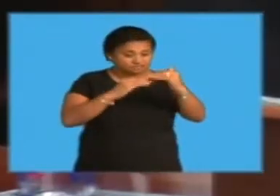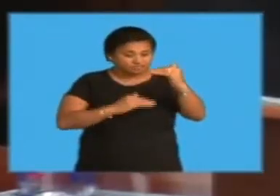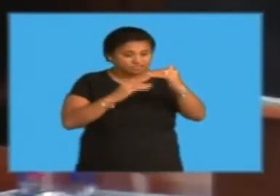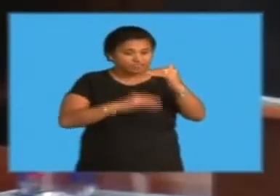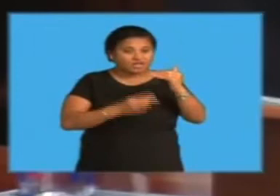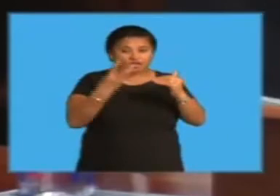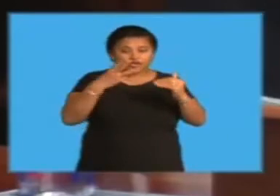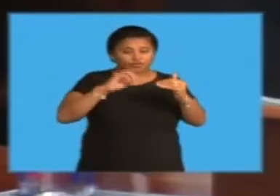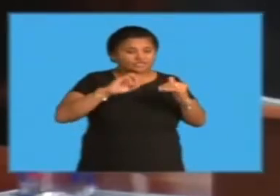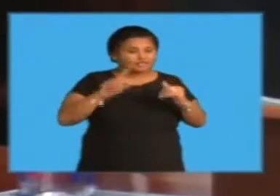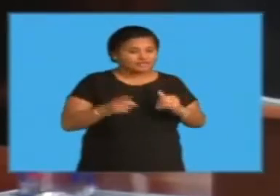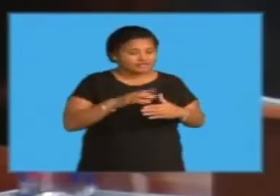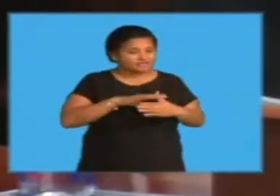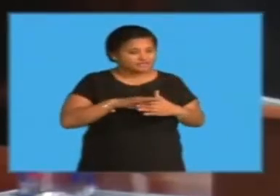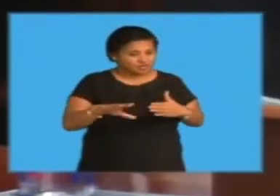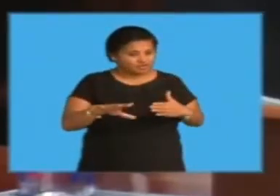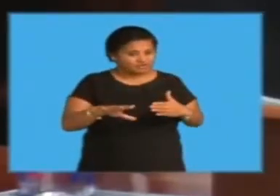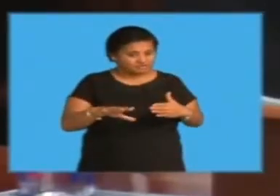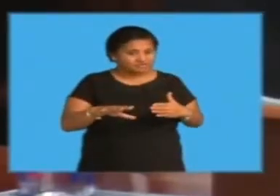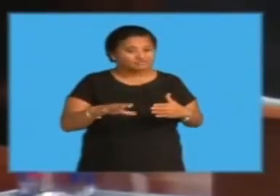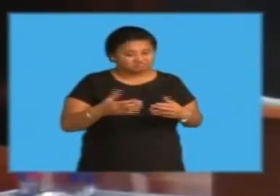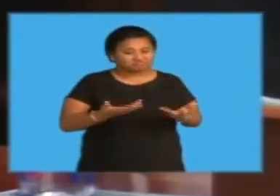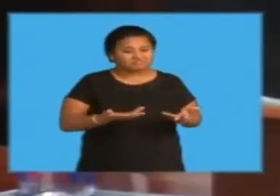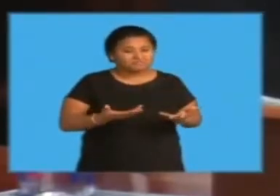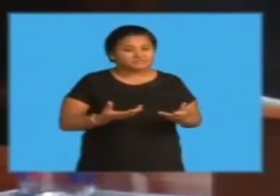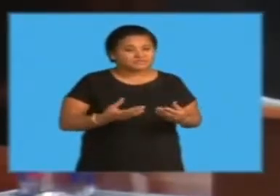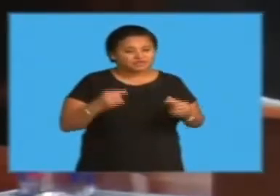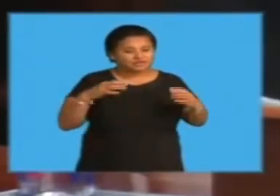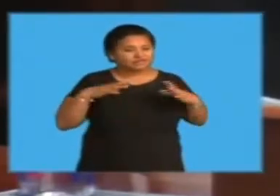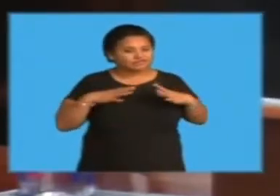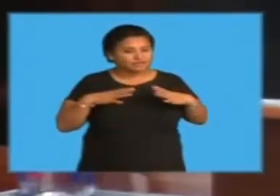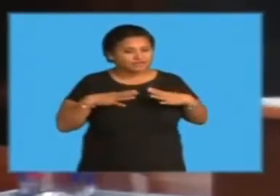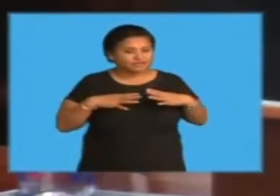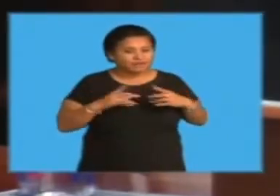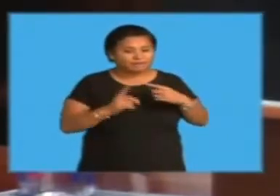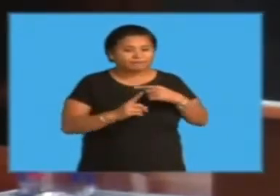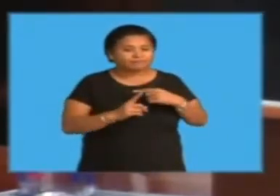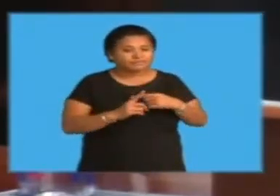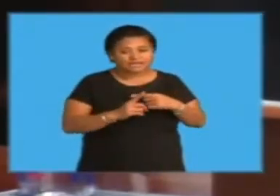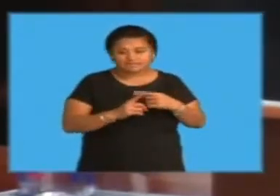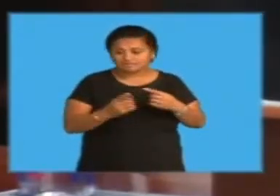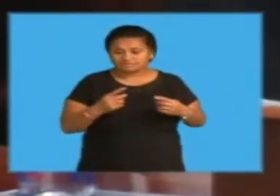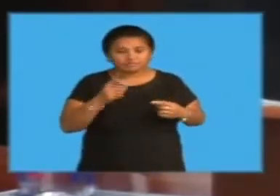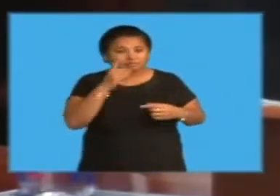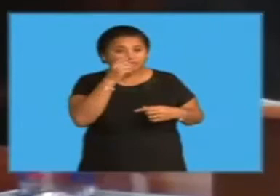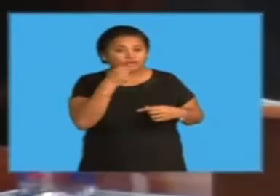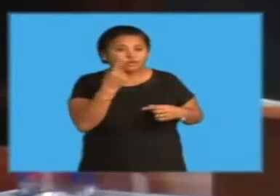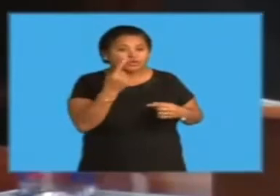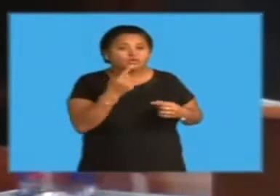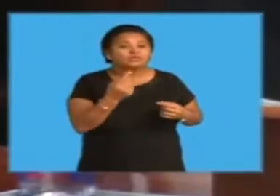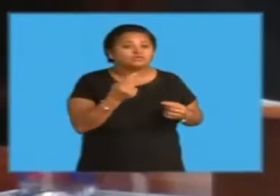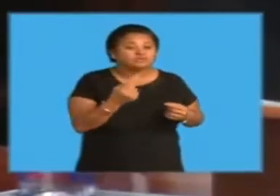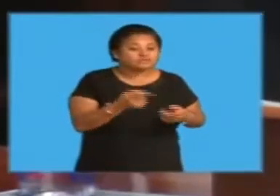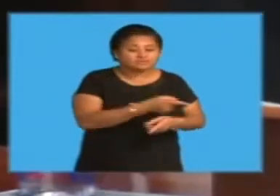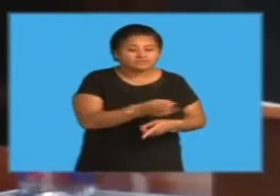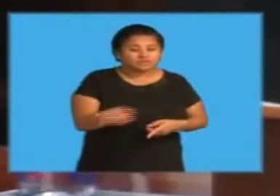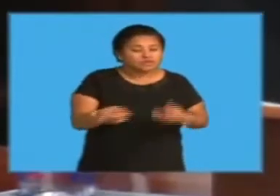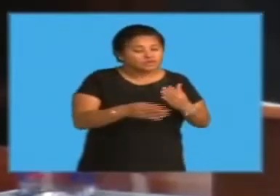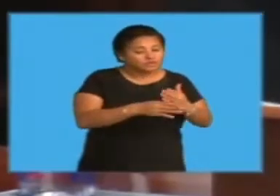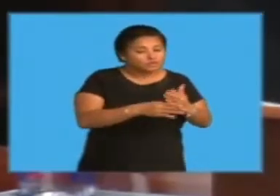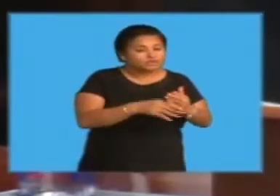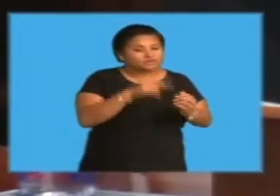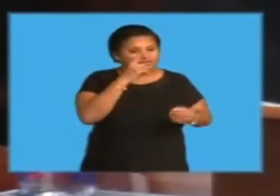also given Fijians more spending power and been stimulus to the economy. The economy